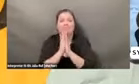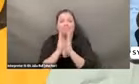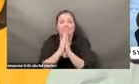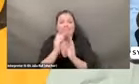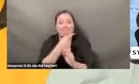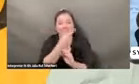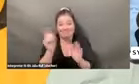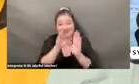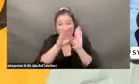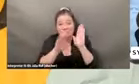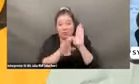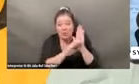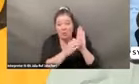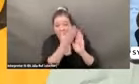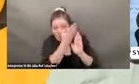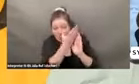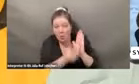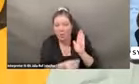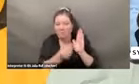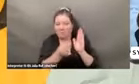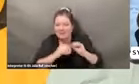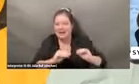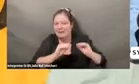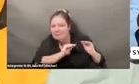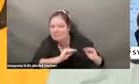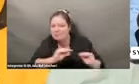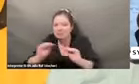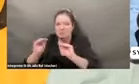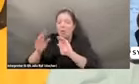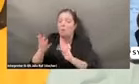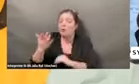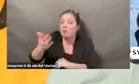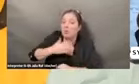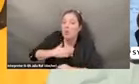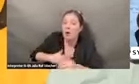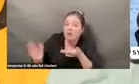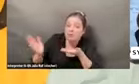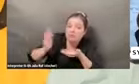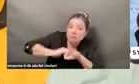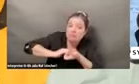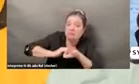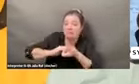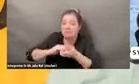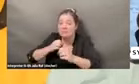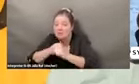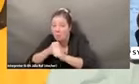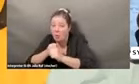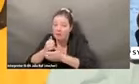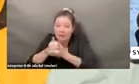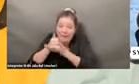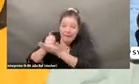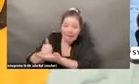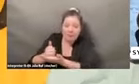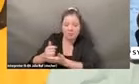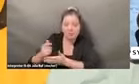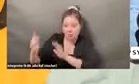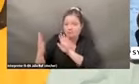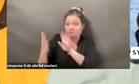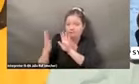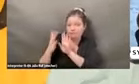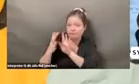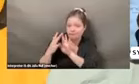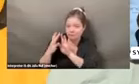you are interested in collaboration or doing something together with us, if there's anything we can do to help, just reach out, and we will be happy